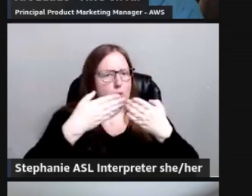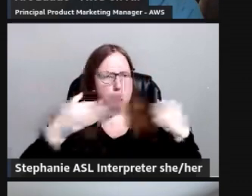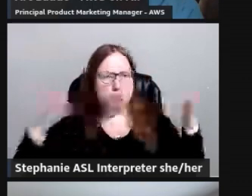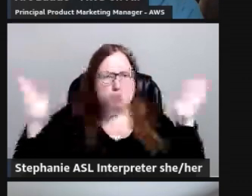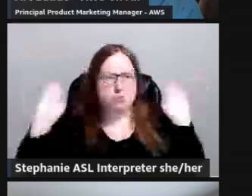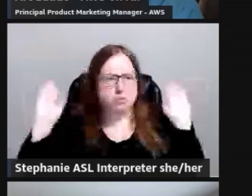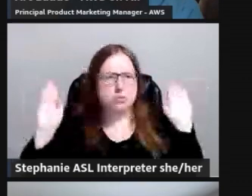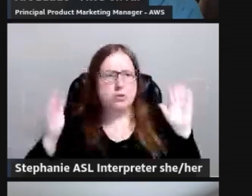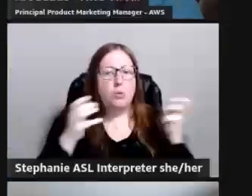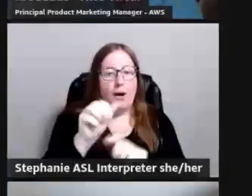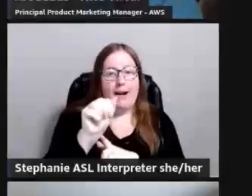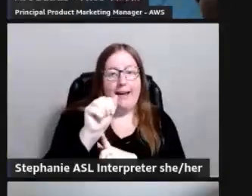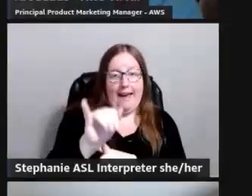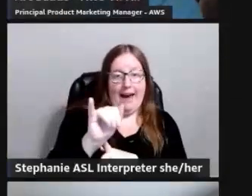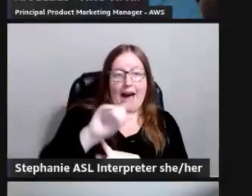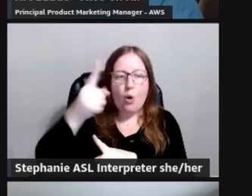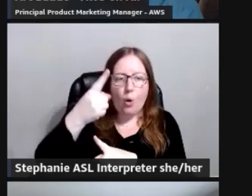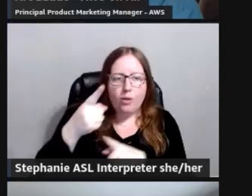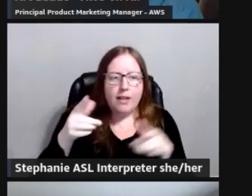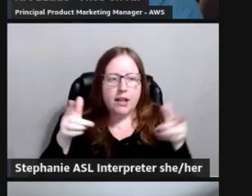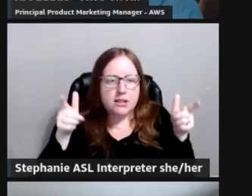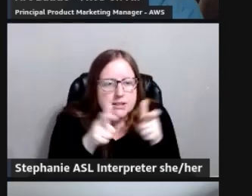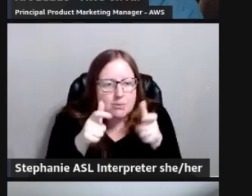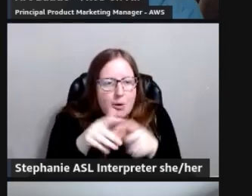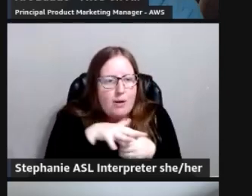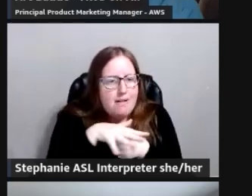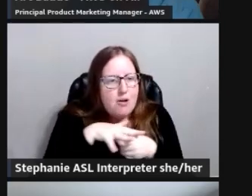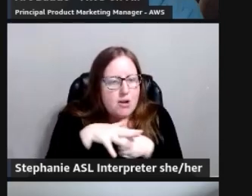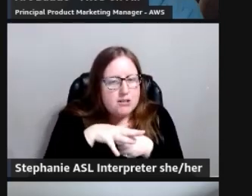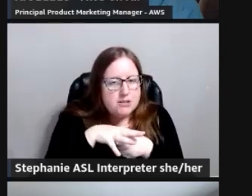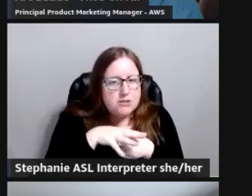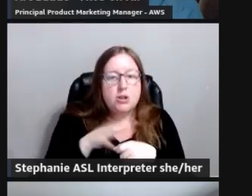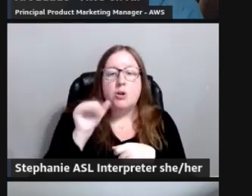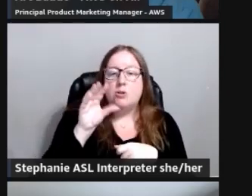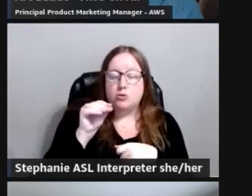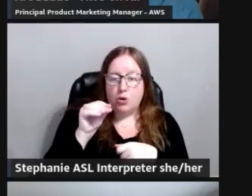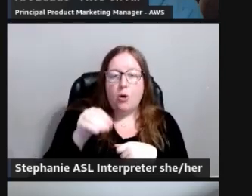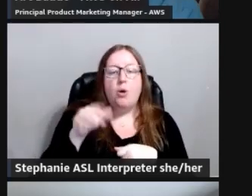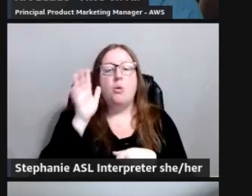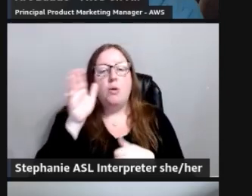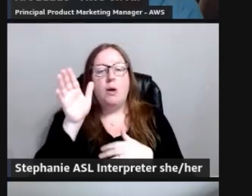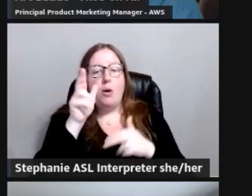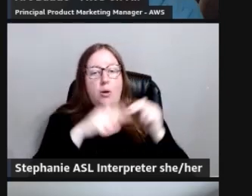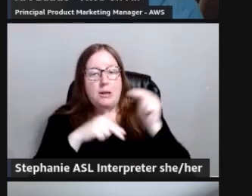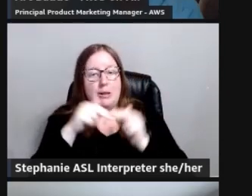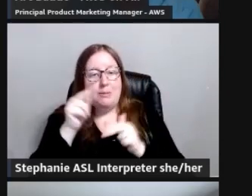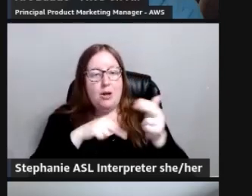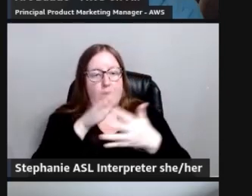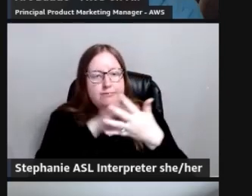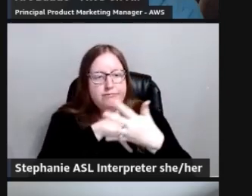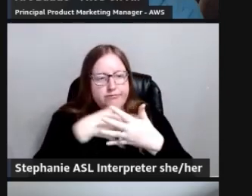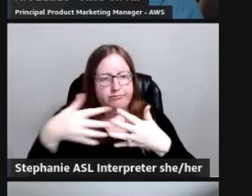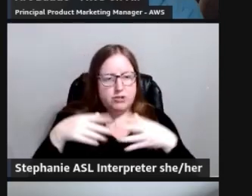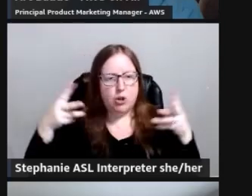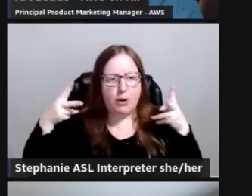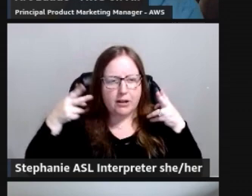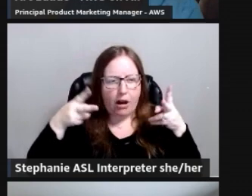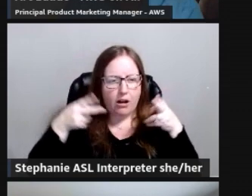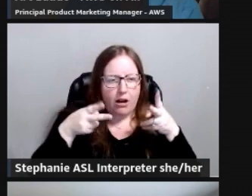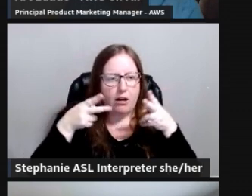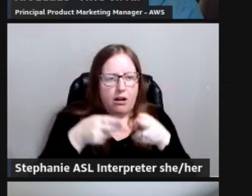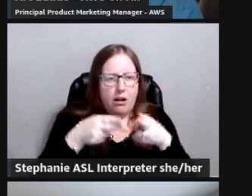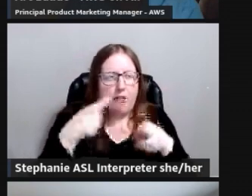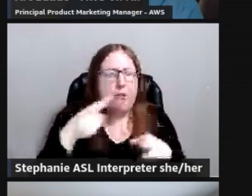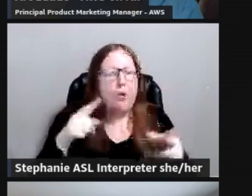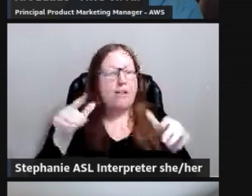AI inference just on areas of interest. So step 3, we're going to we're going to cut these satellite imagery into equal